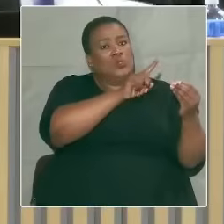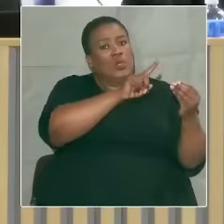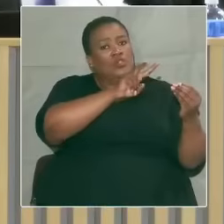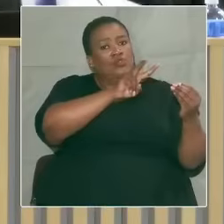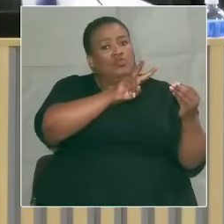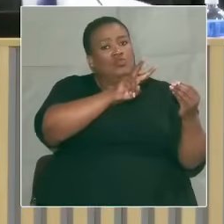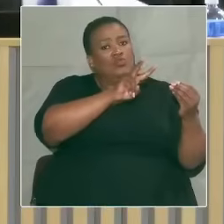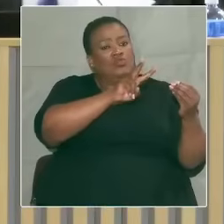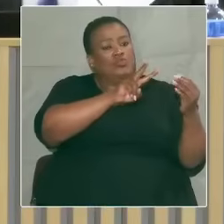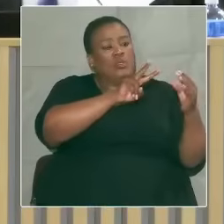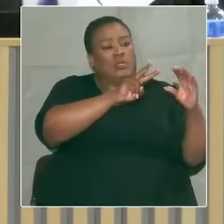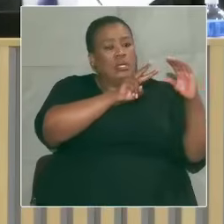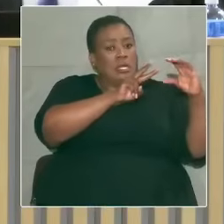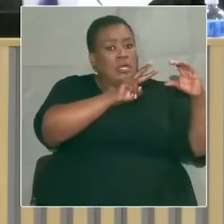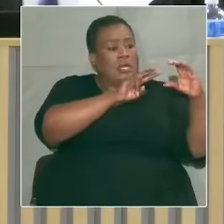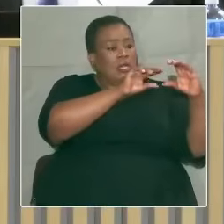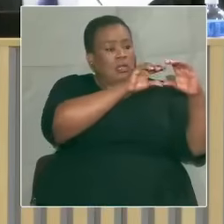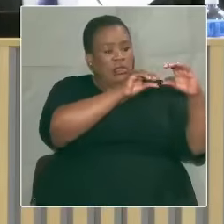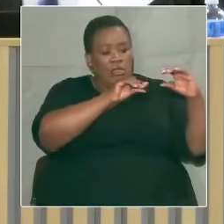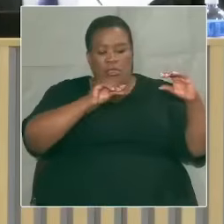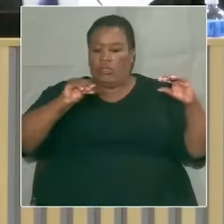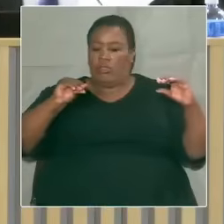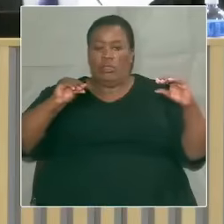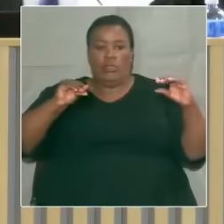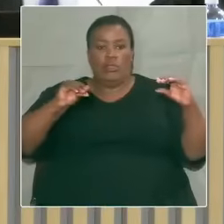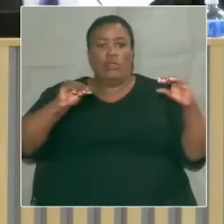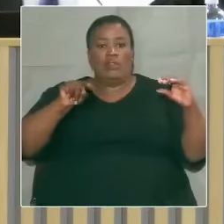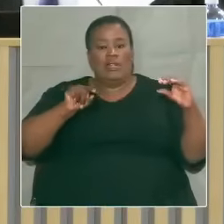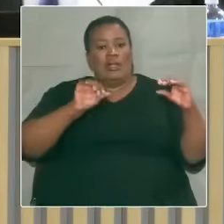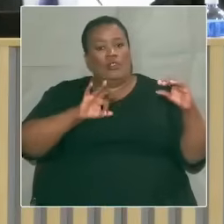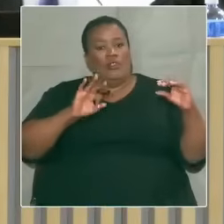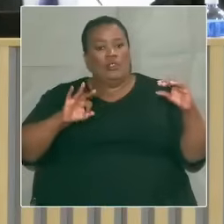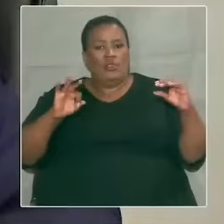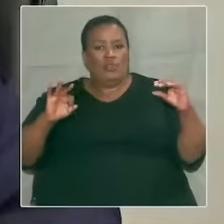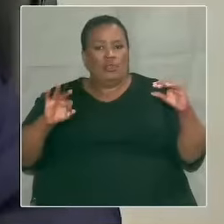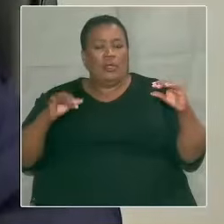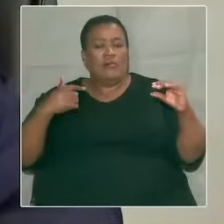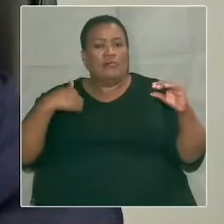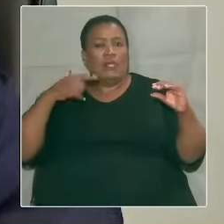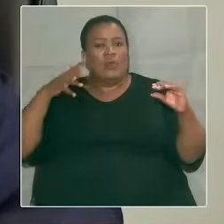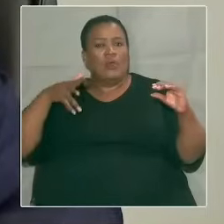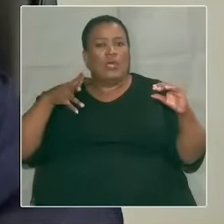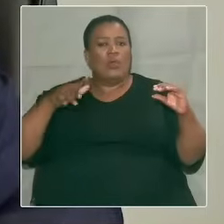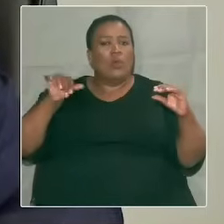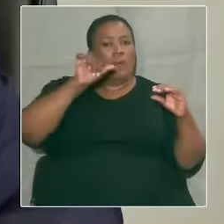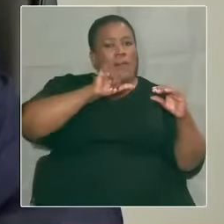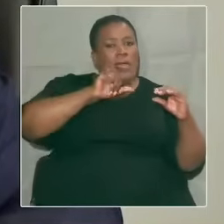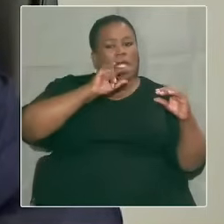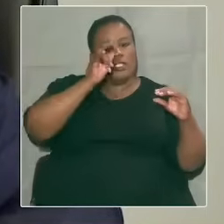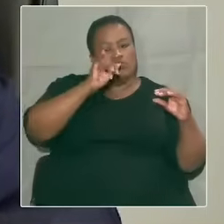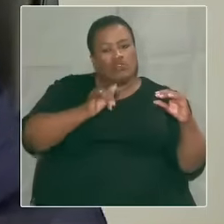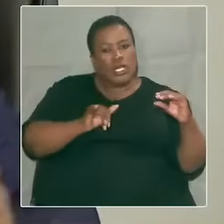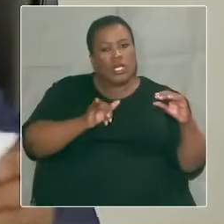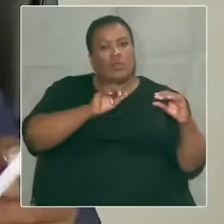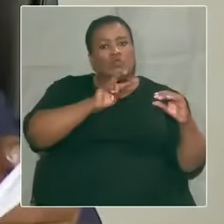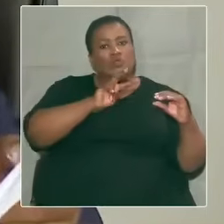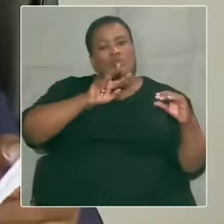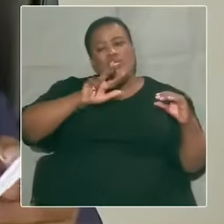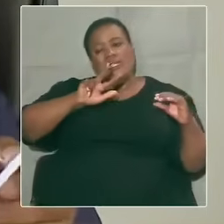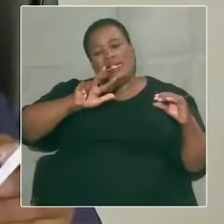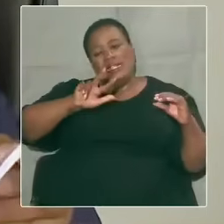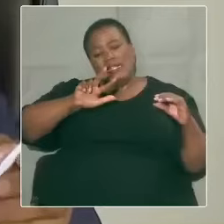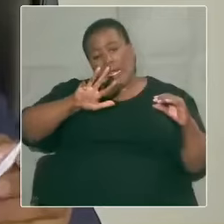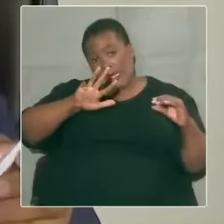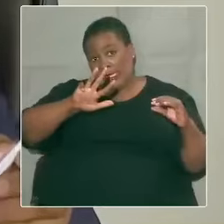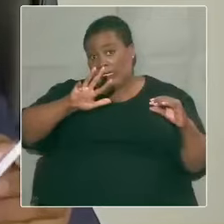612. What I need to just probably go and check back is the 297, because